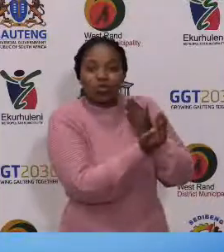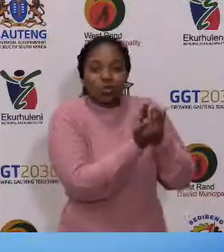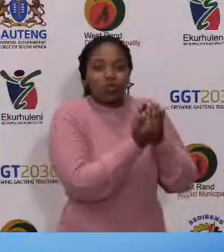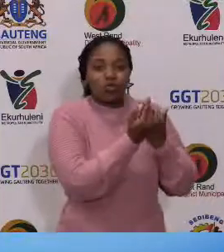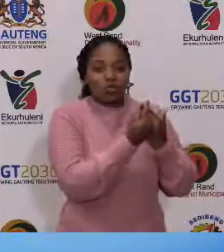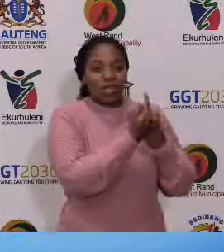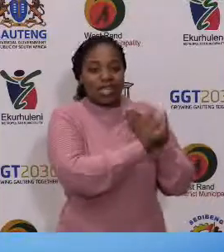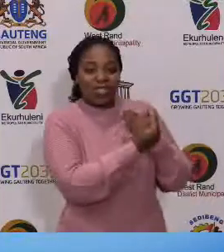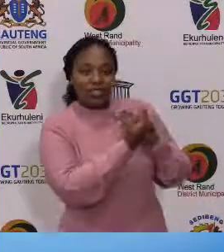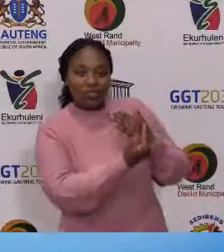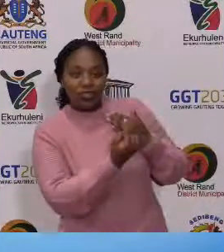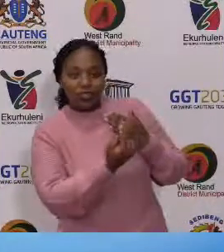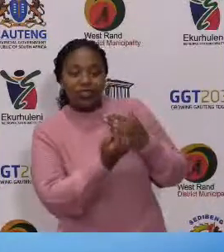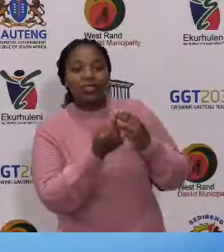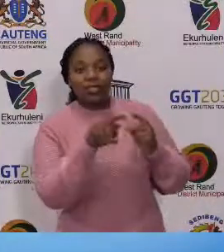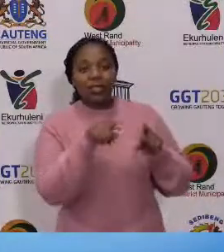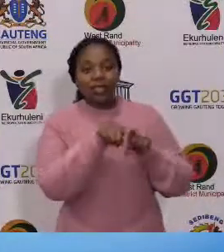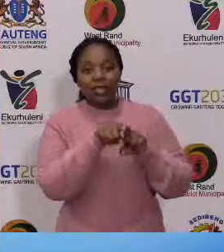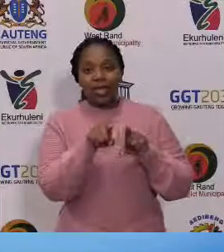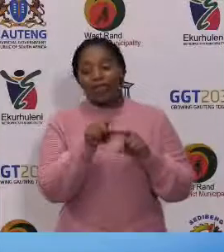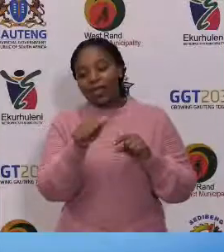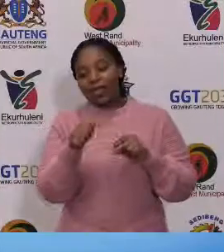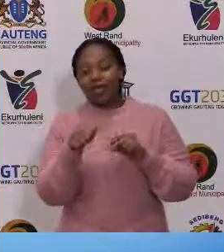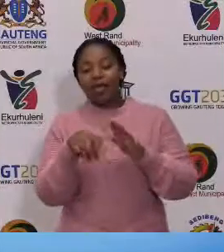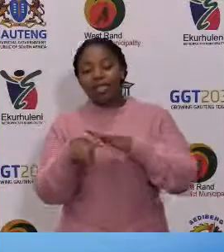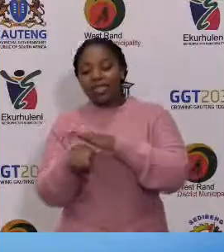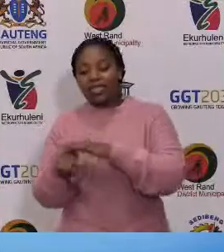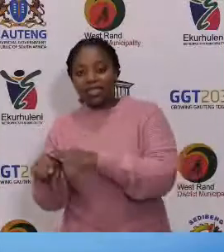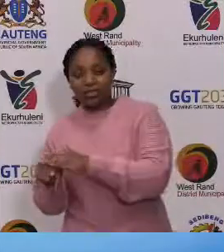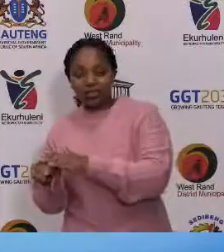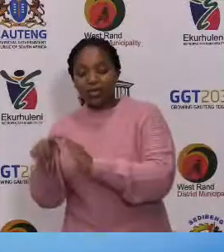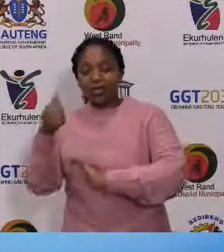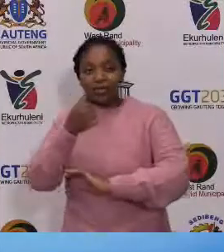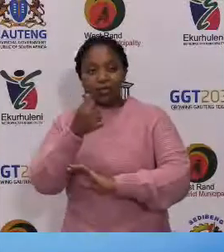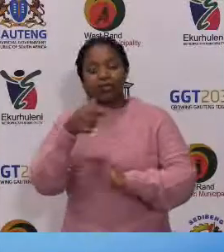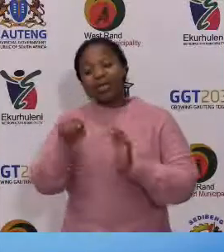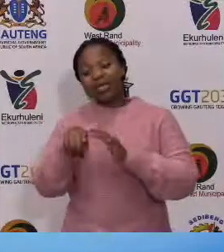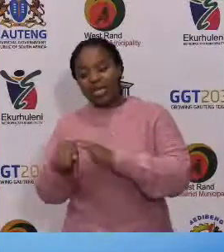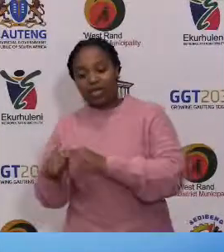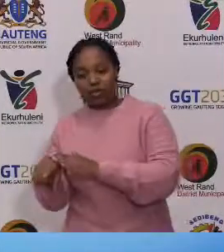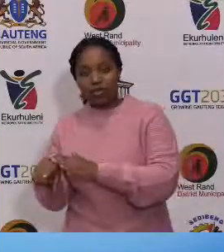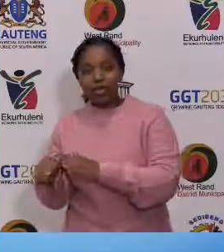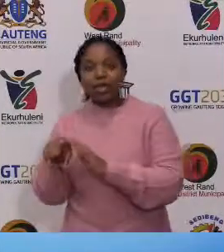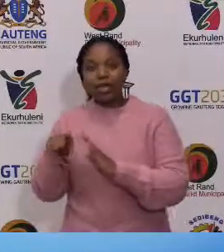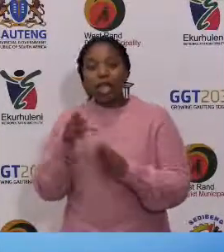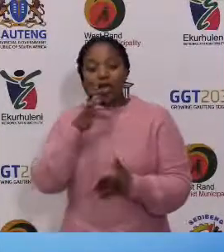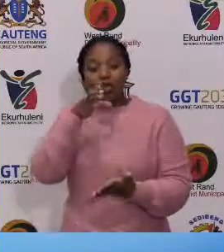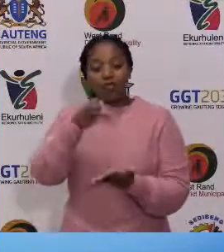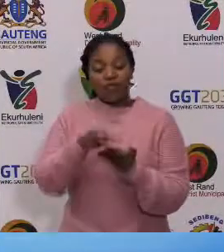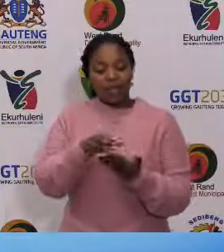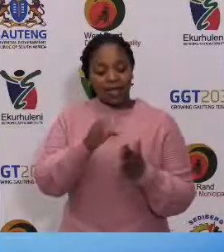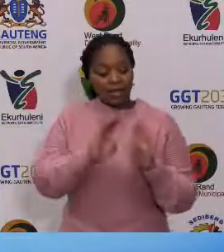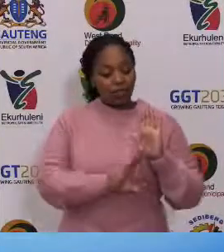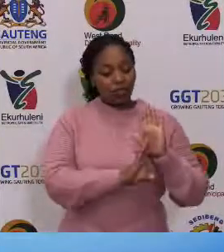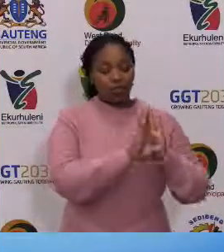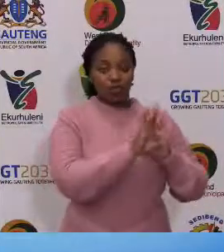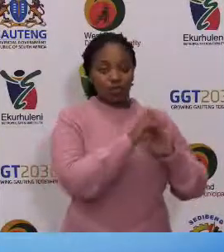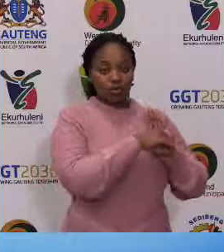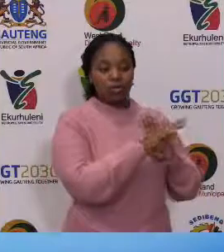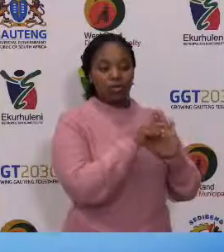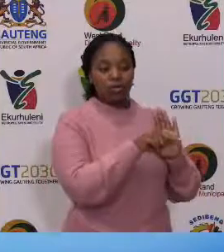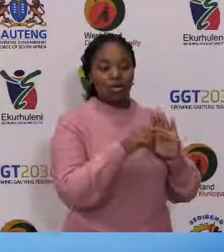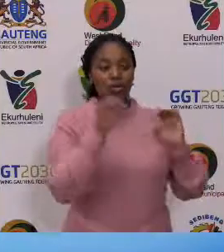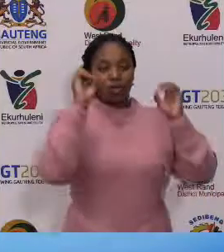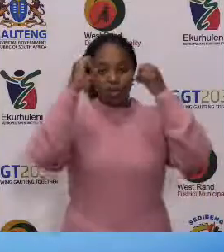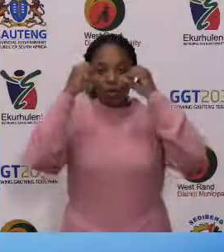of the sub-districts and districts, before the second wave, confirming the trends that the Google data are